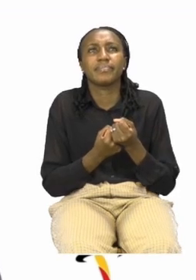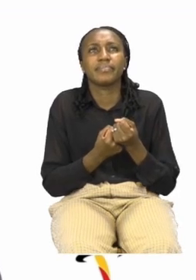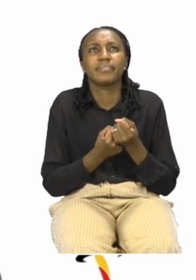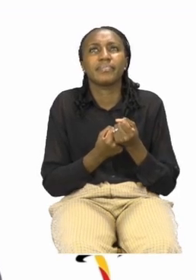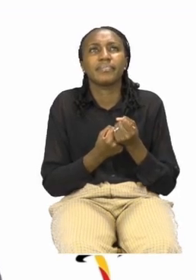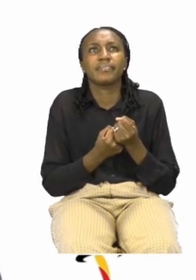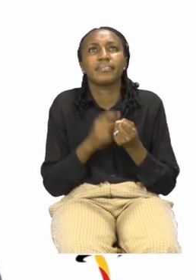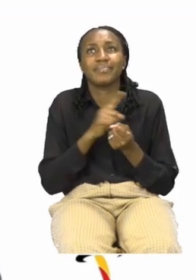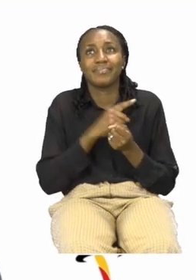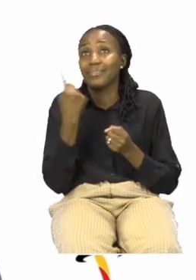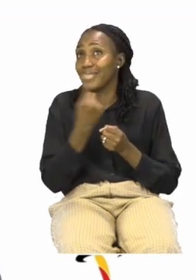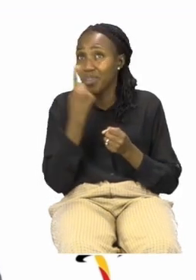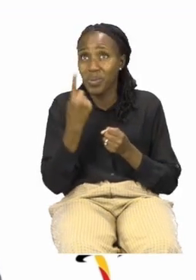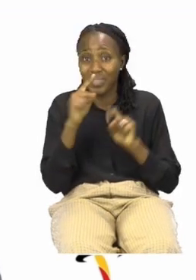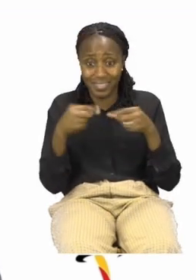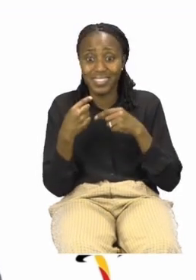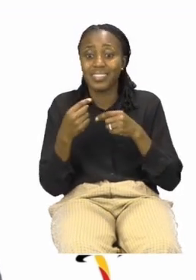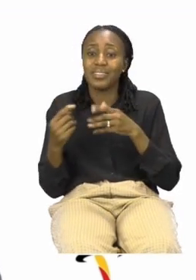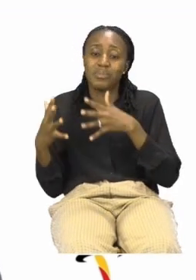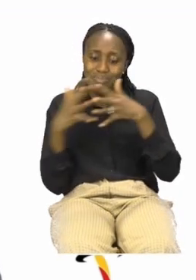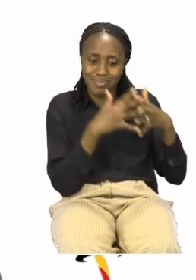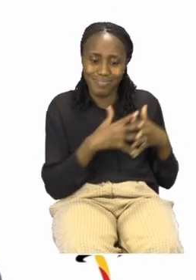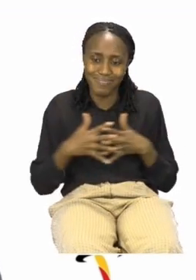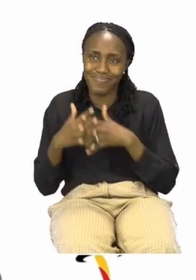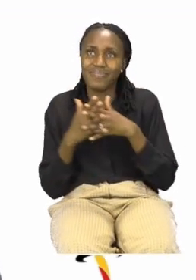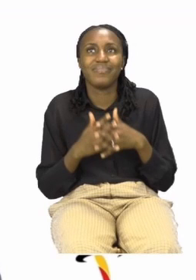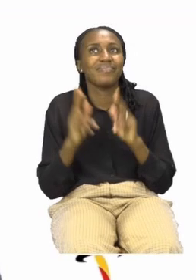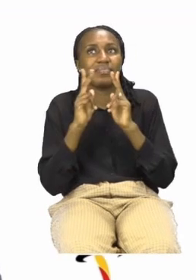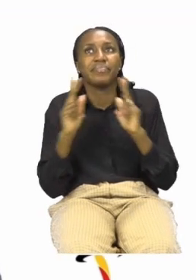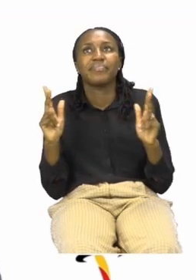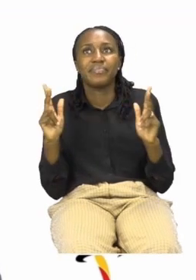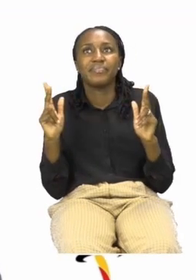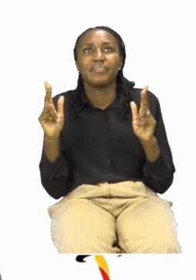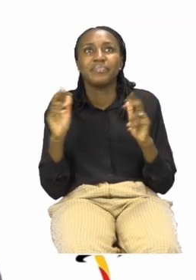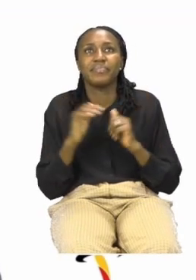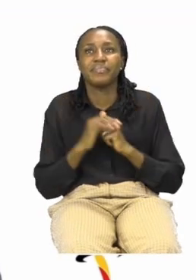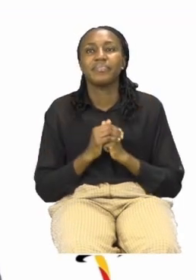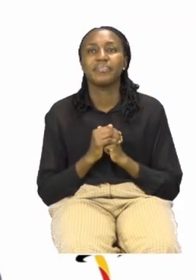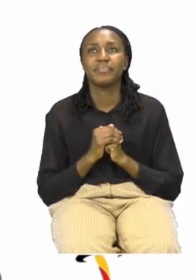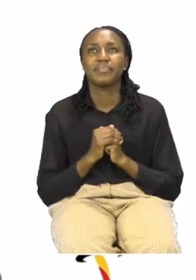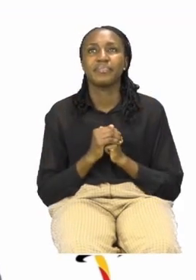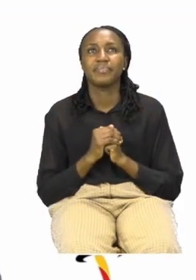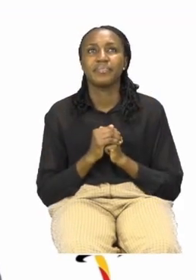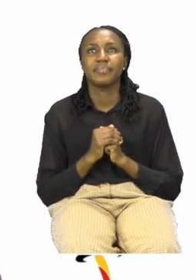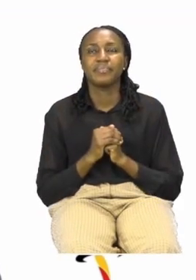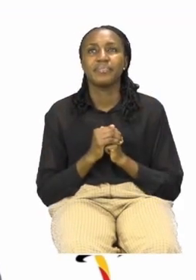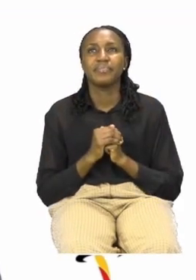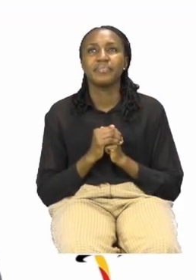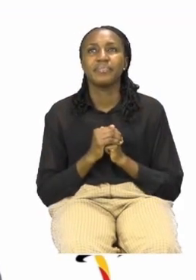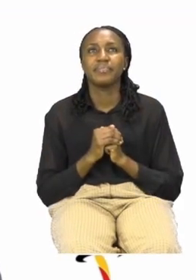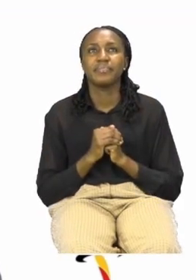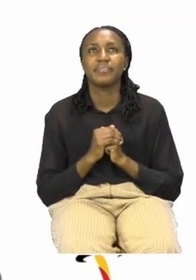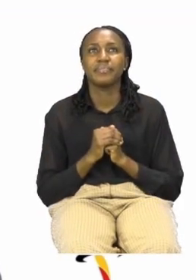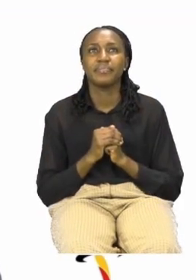is the only industry, believe me. I'm not trying to be biased. I would like to say it is the only industry that one can say it